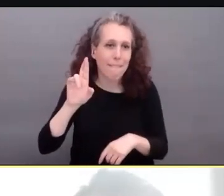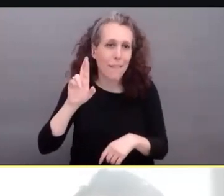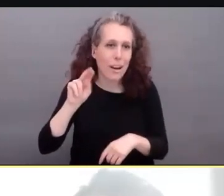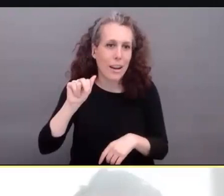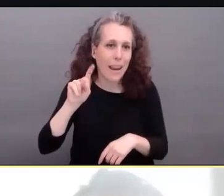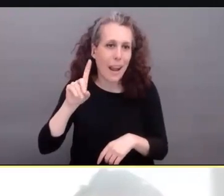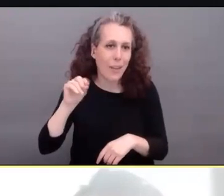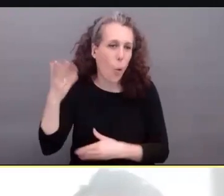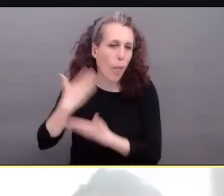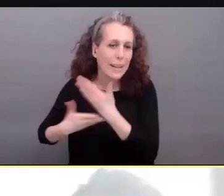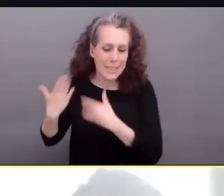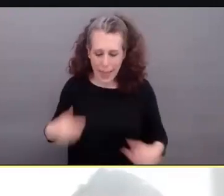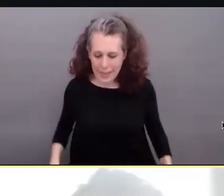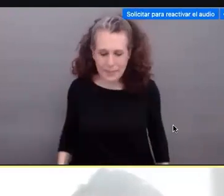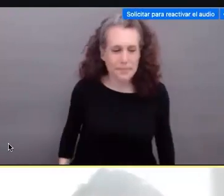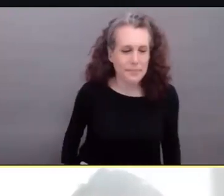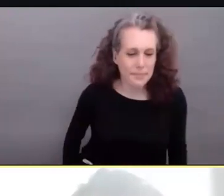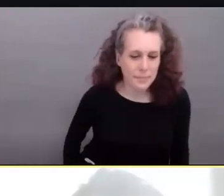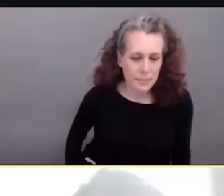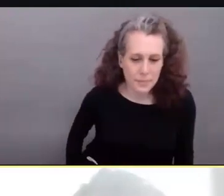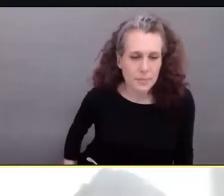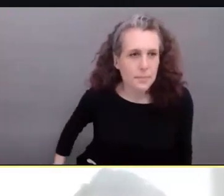to the next slide.